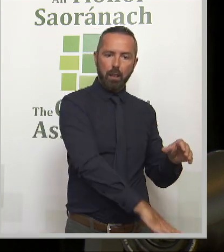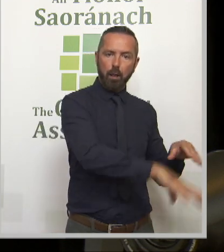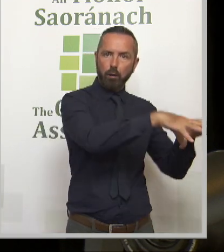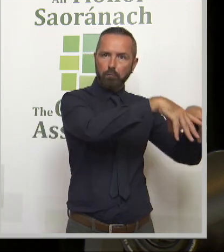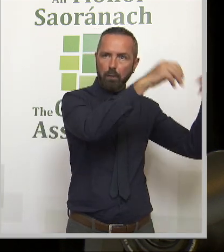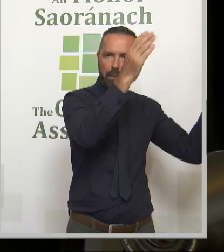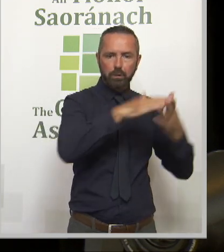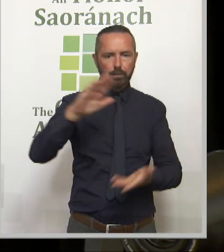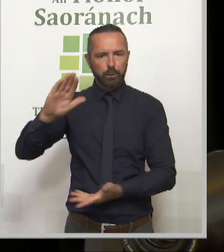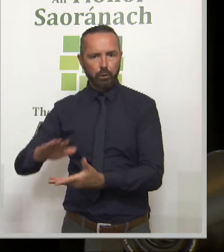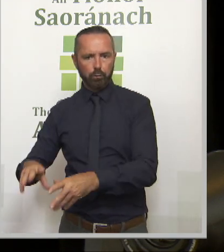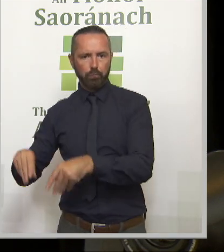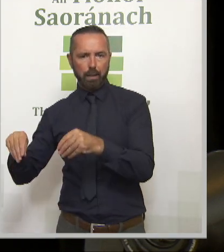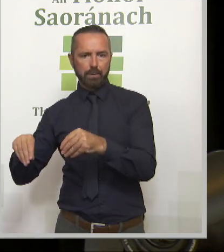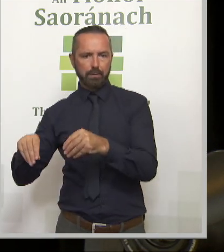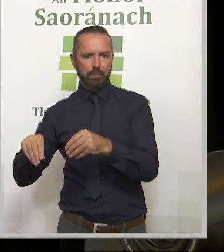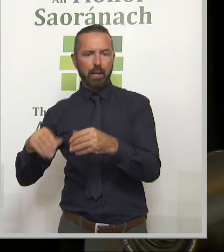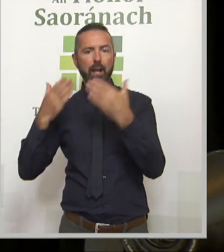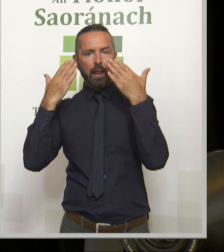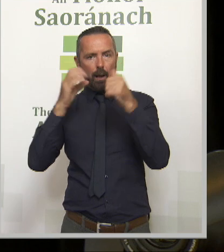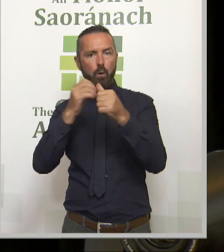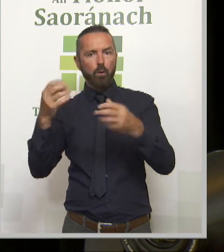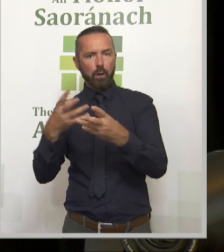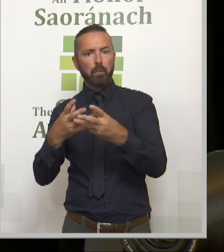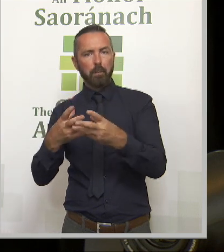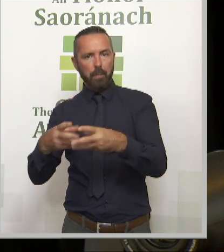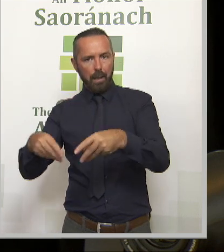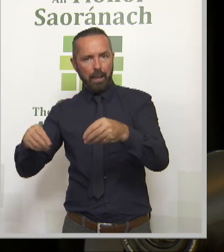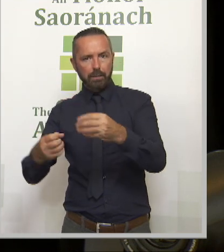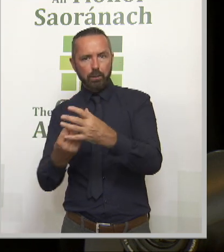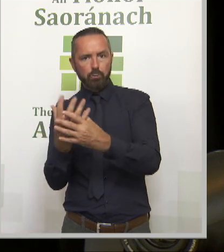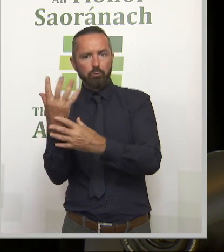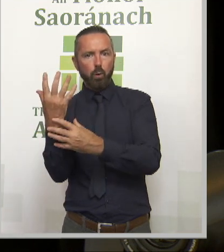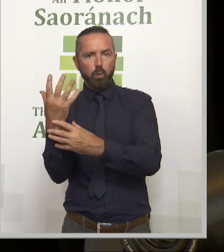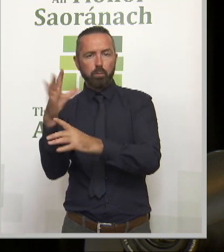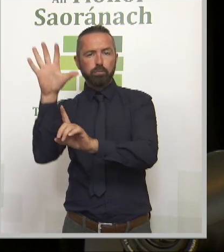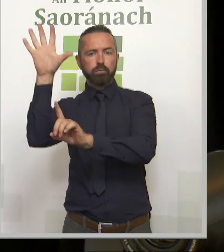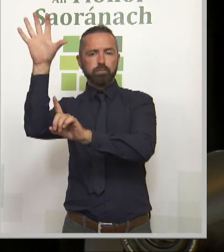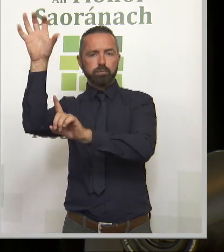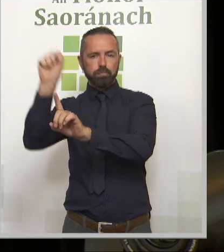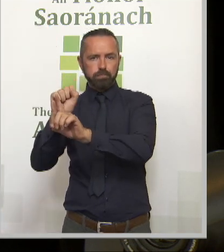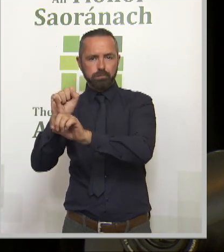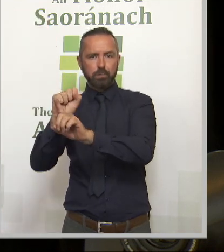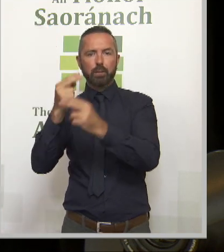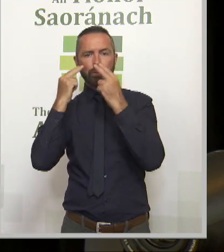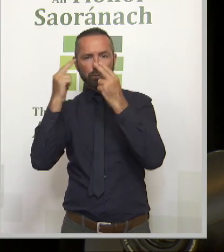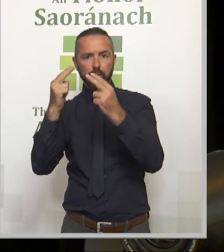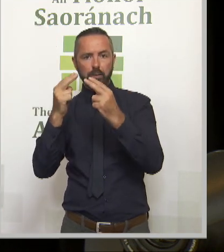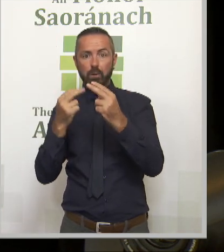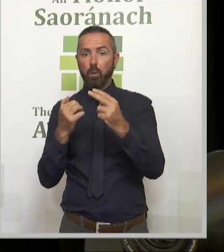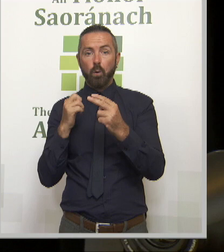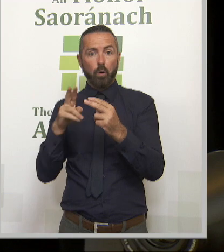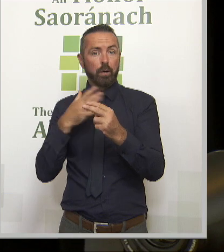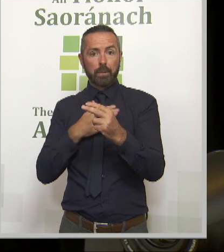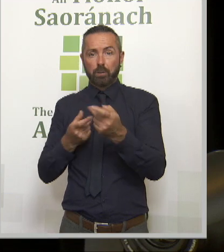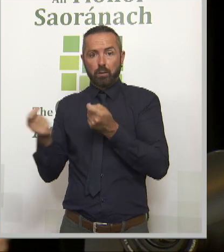which enables other plants to thrive and get to the light and get to the nutrients, which otherwise would become dominated just by long grasses.